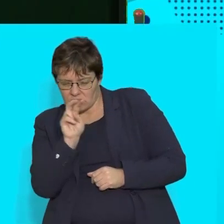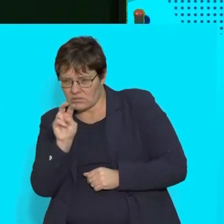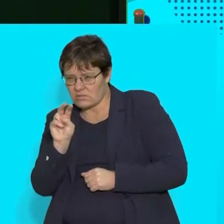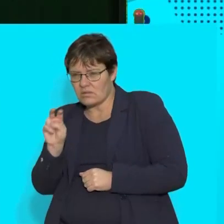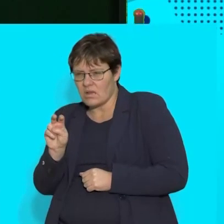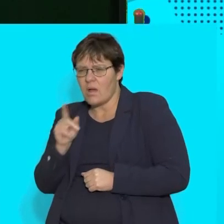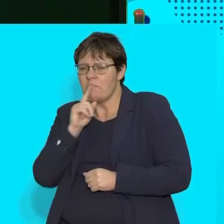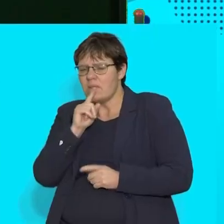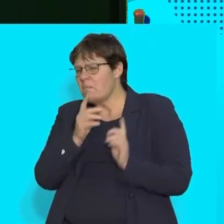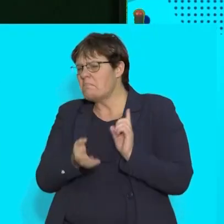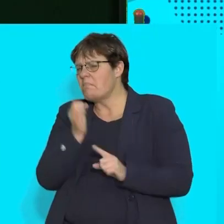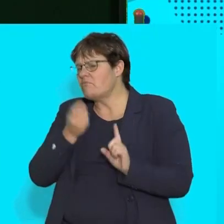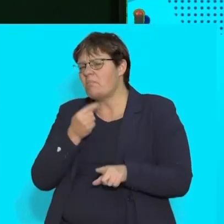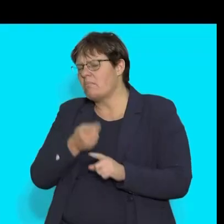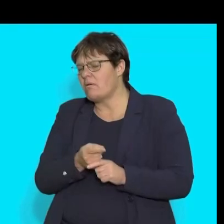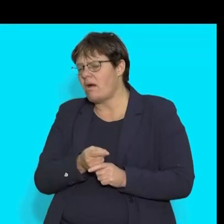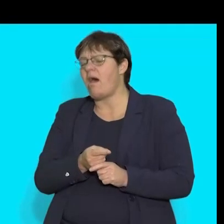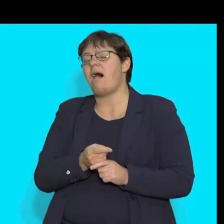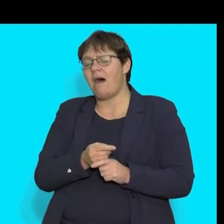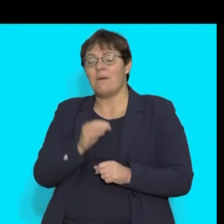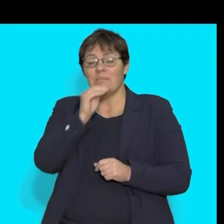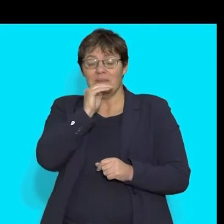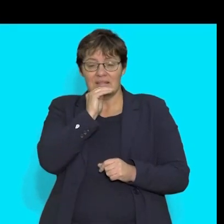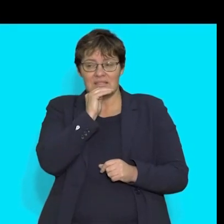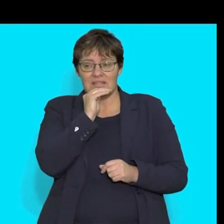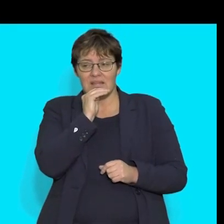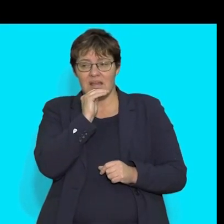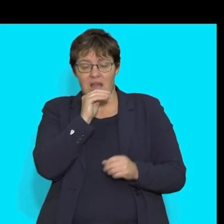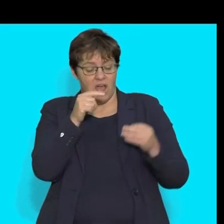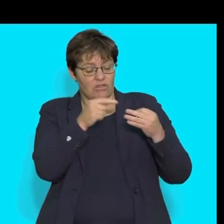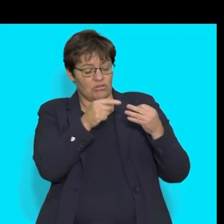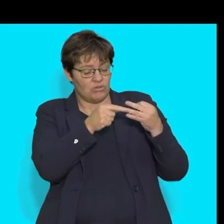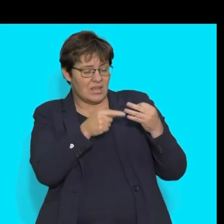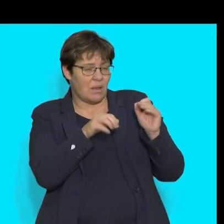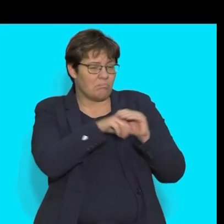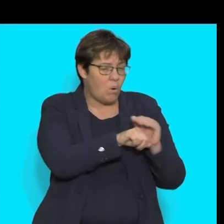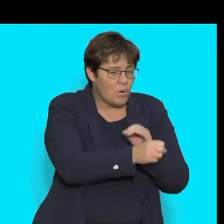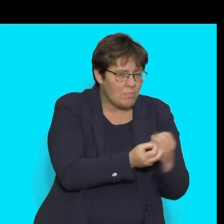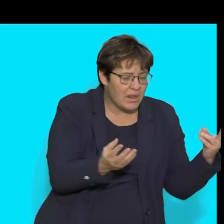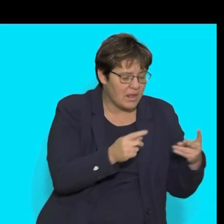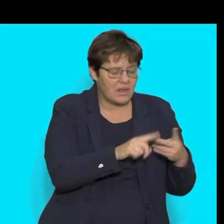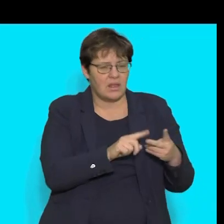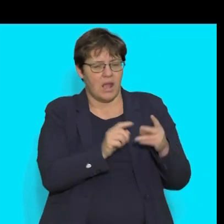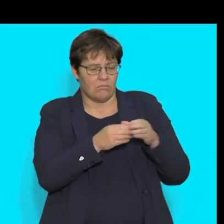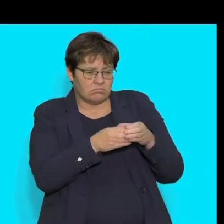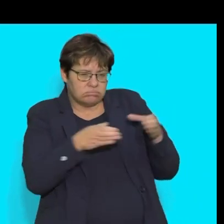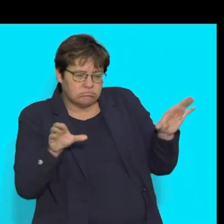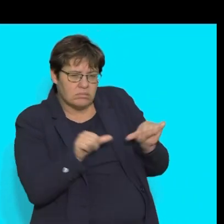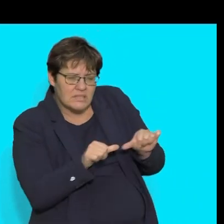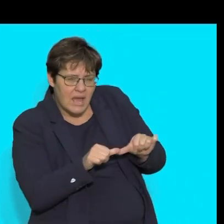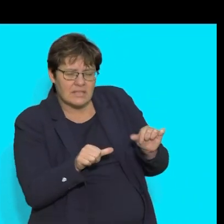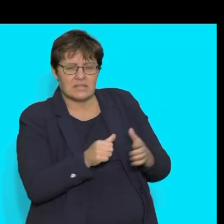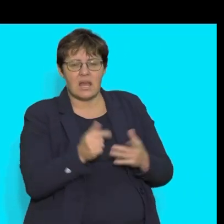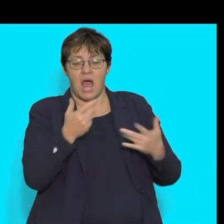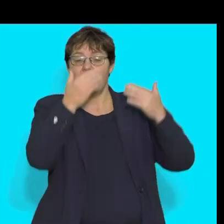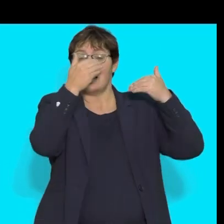can we infer from that? We can infer that these 3 concepts of many offsprings, populations grow in